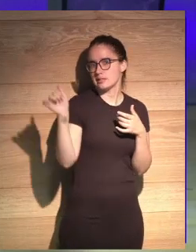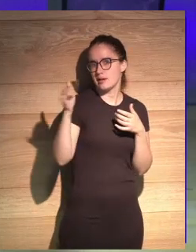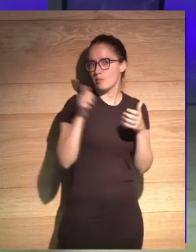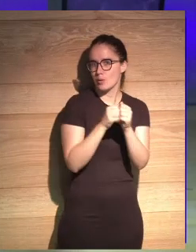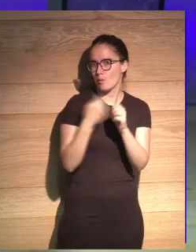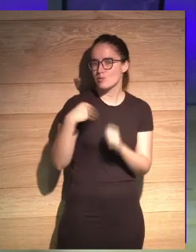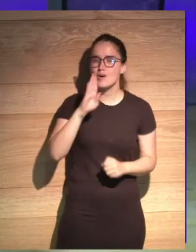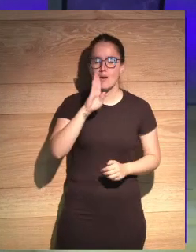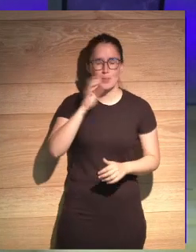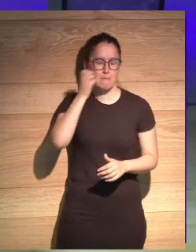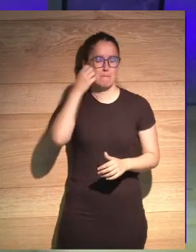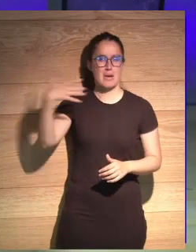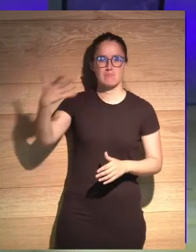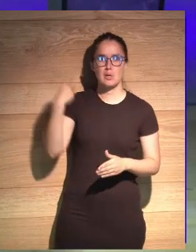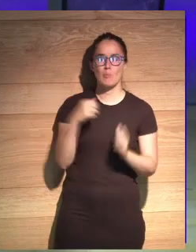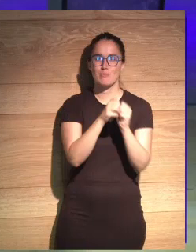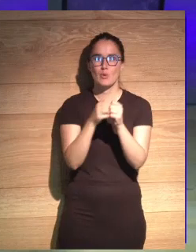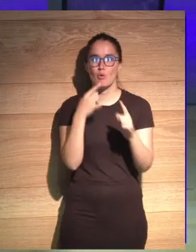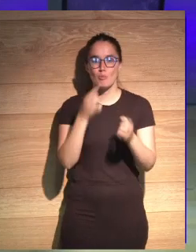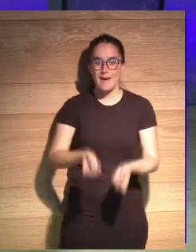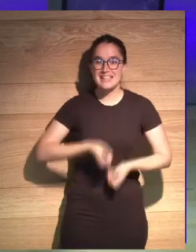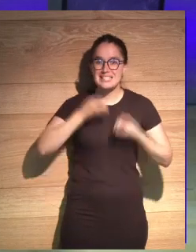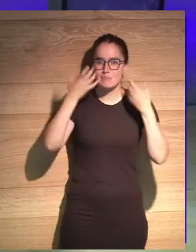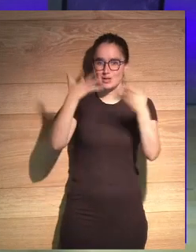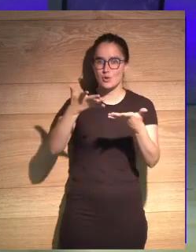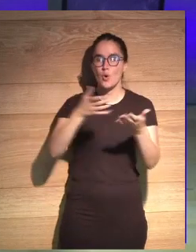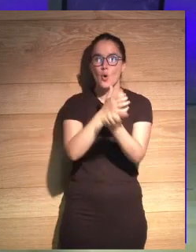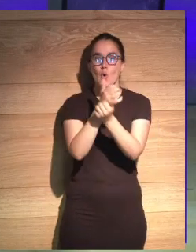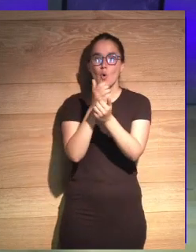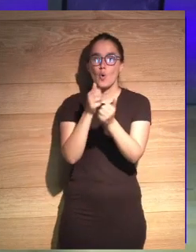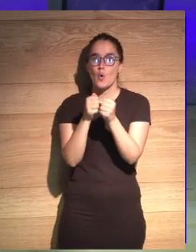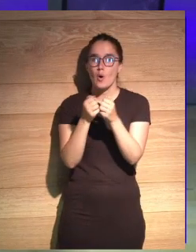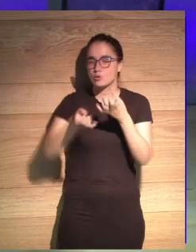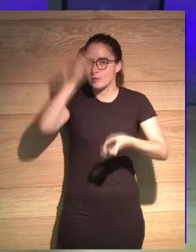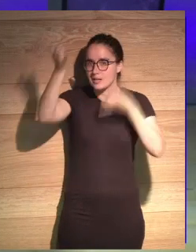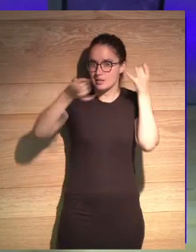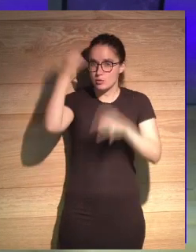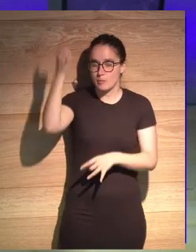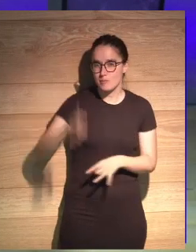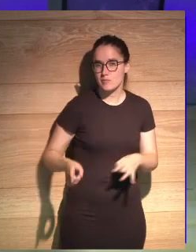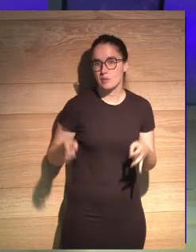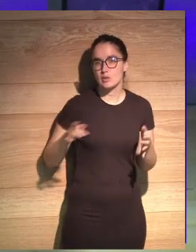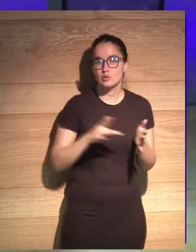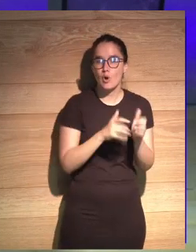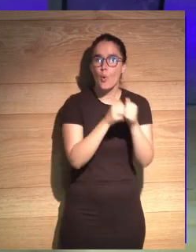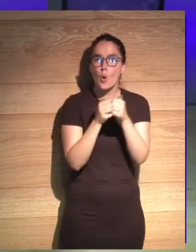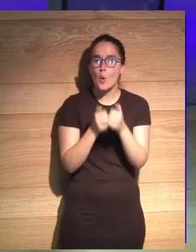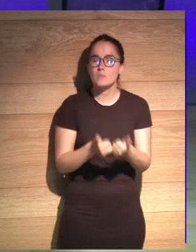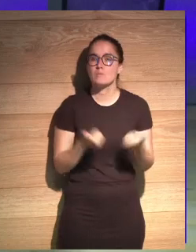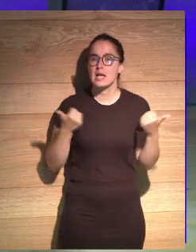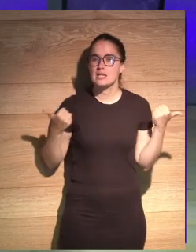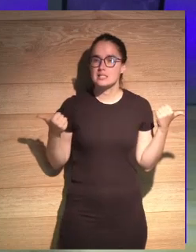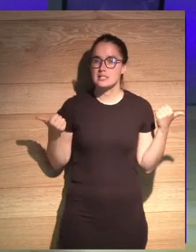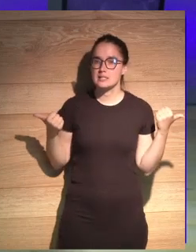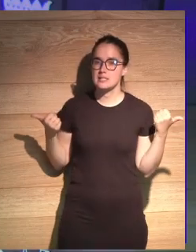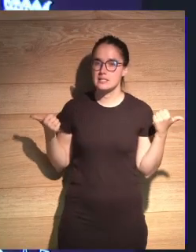Well, Minecraft is very famous, but video games as a way of expressing, they are very creative,